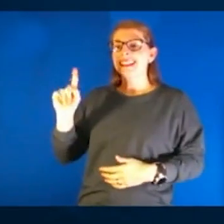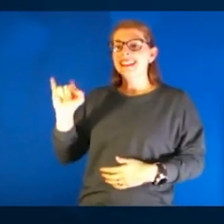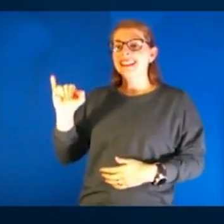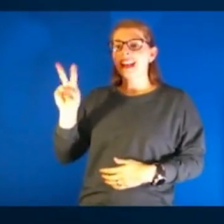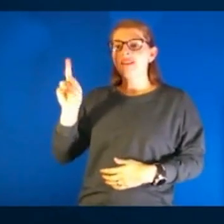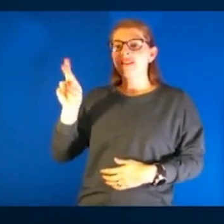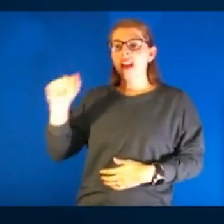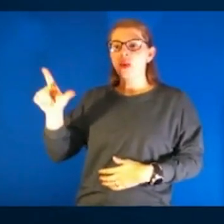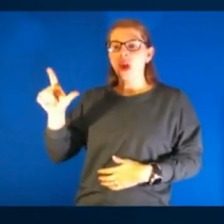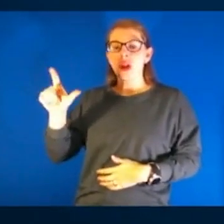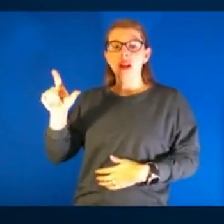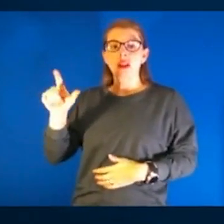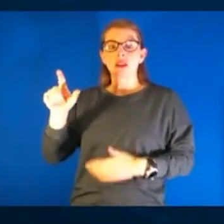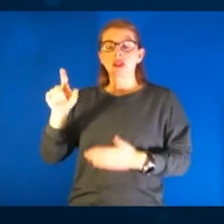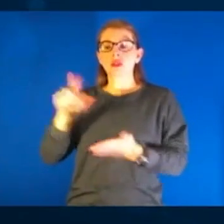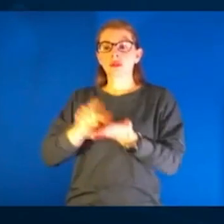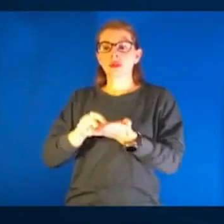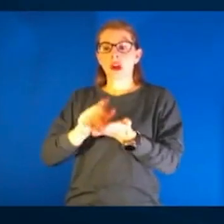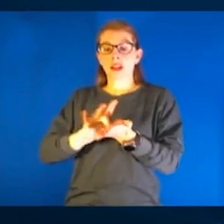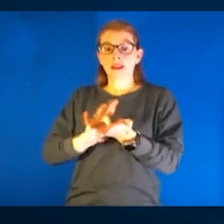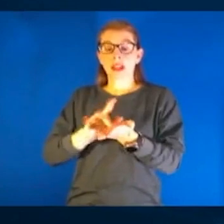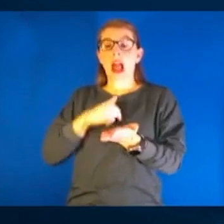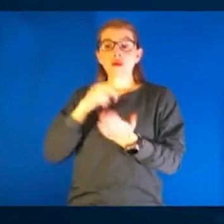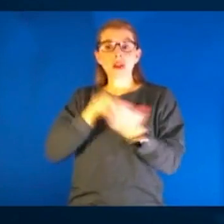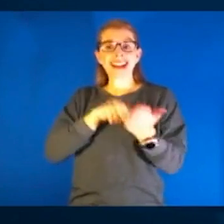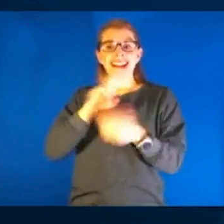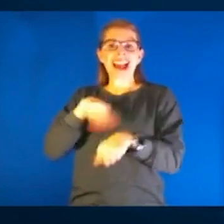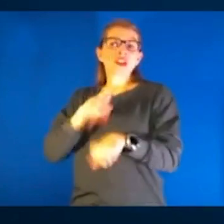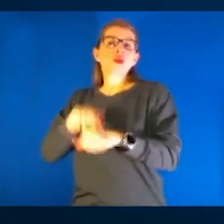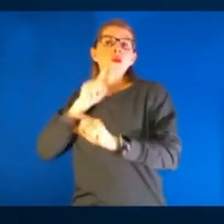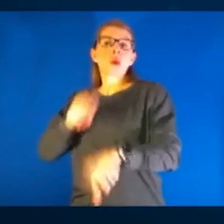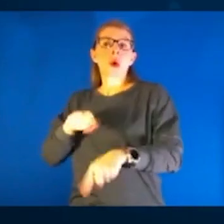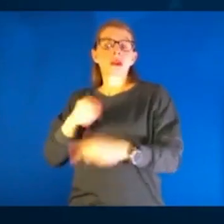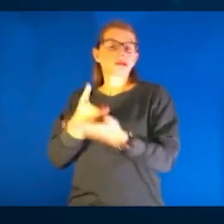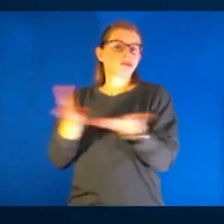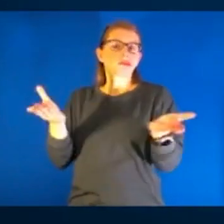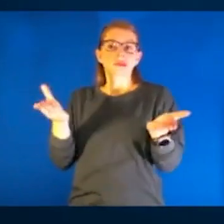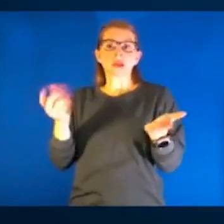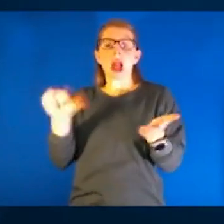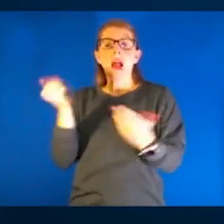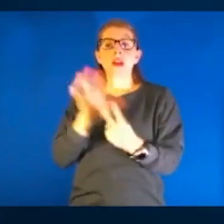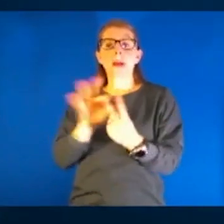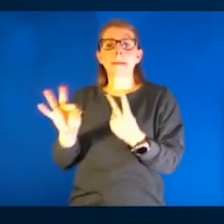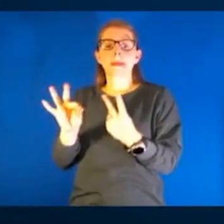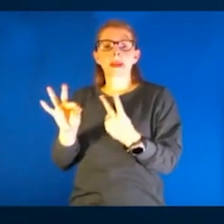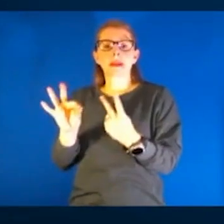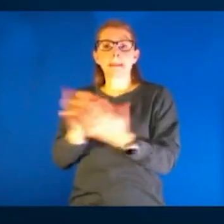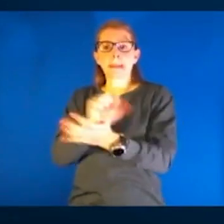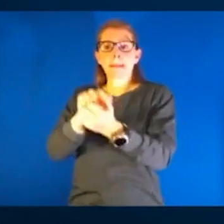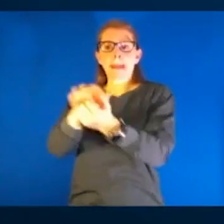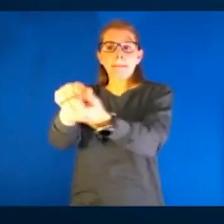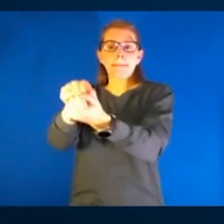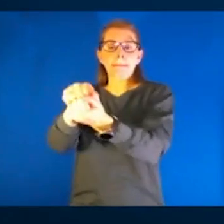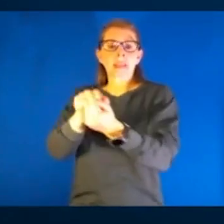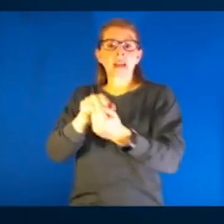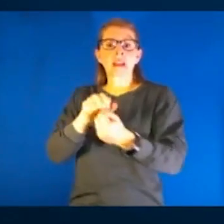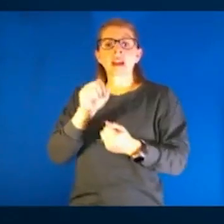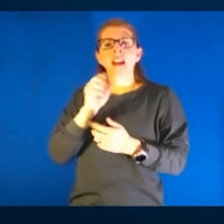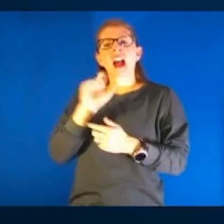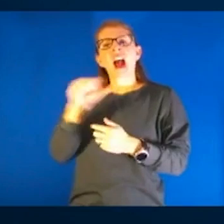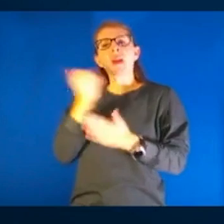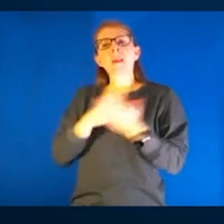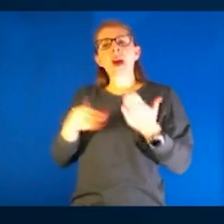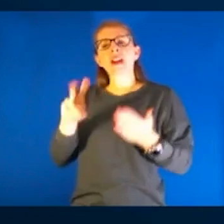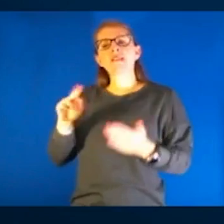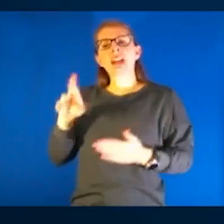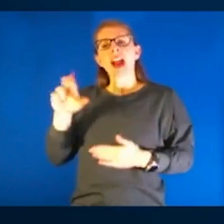read these national reports saying that there are other options that attack elements of the virus that seem to be